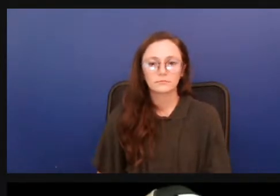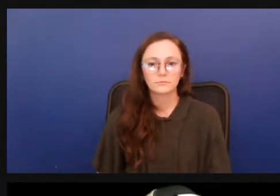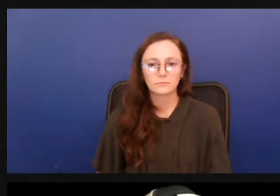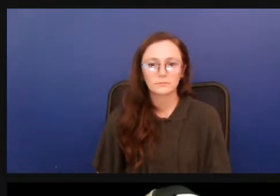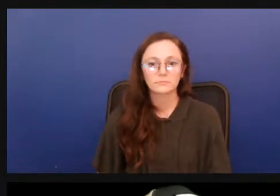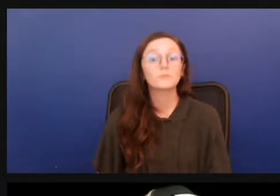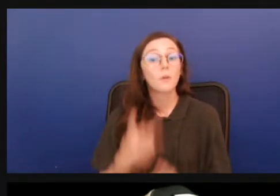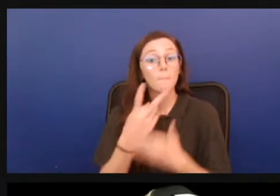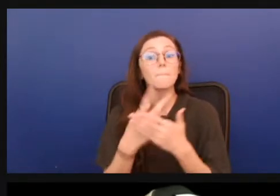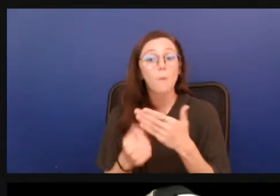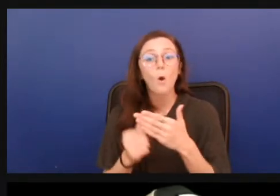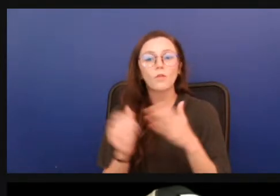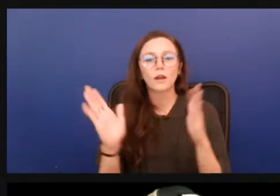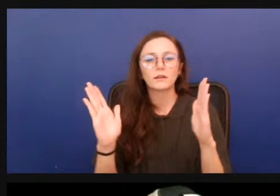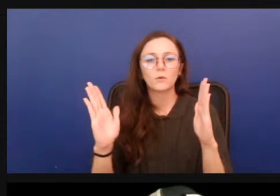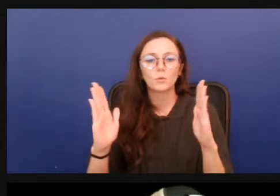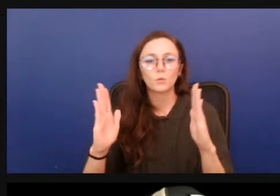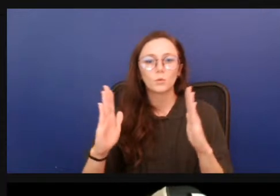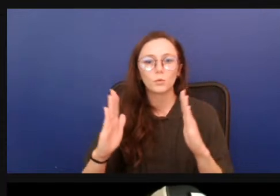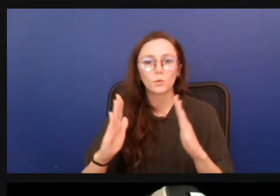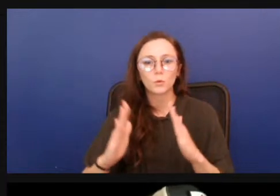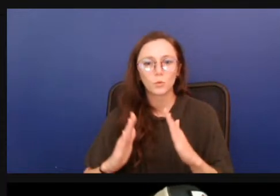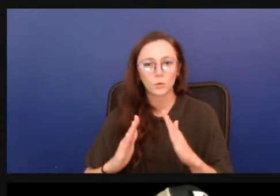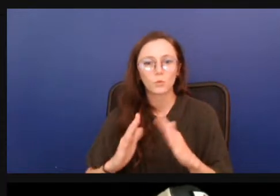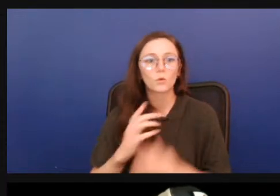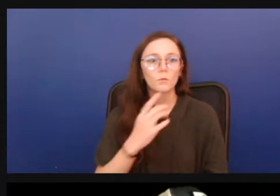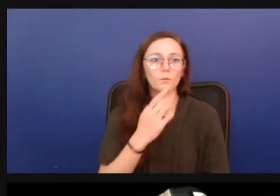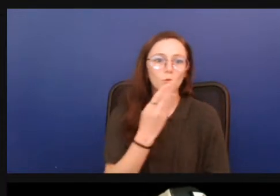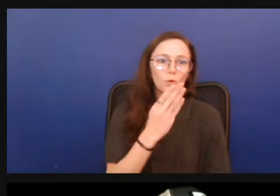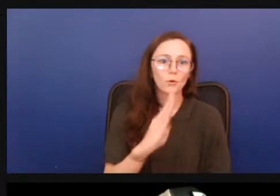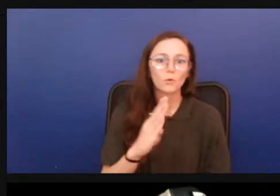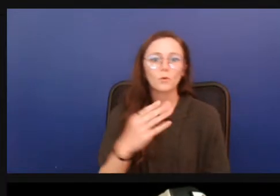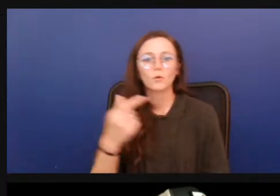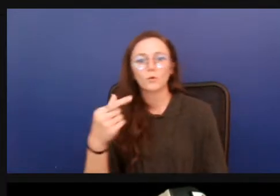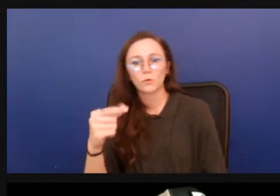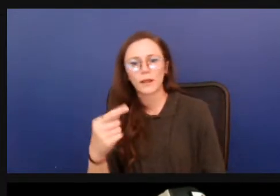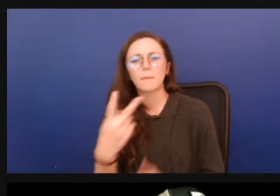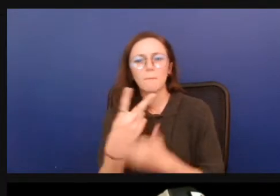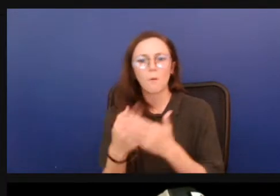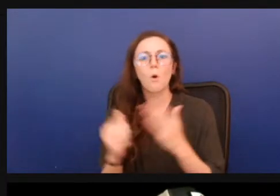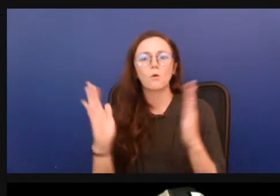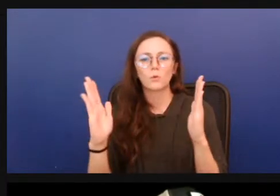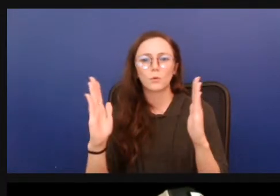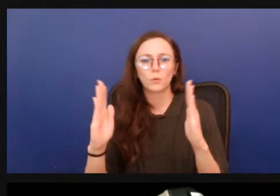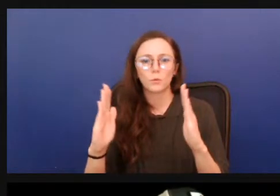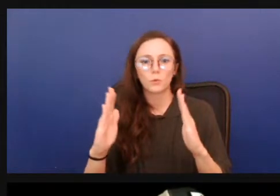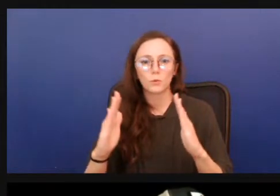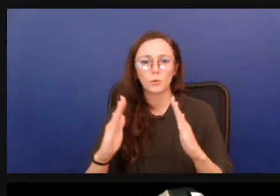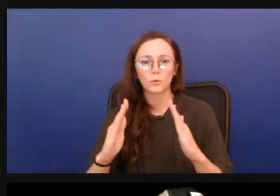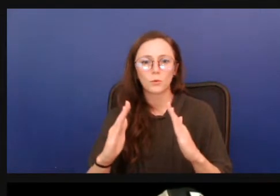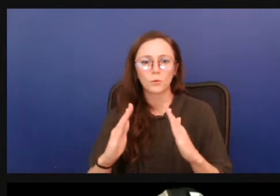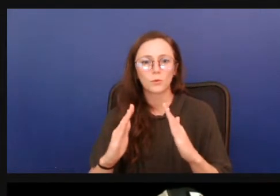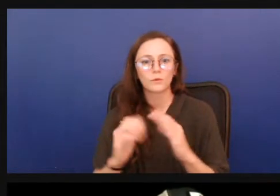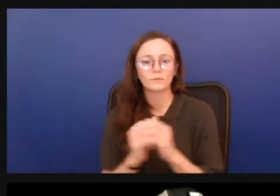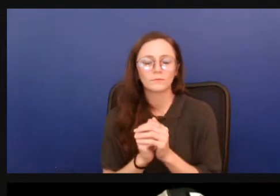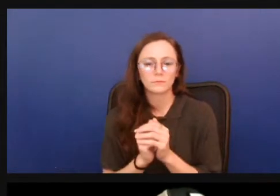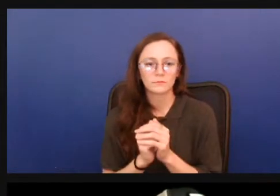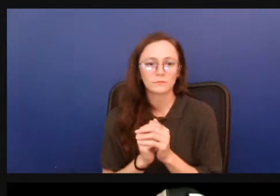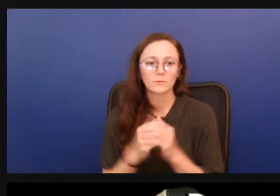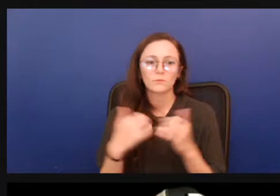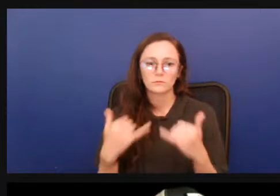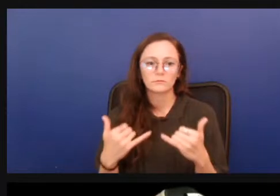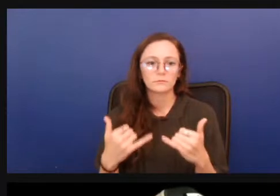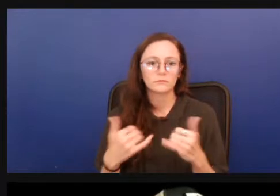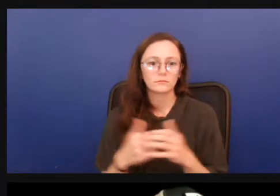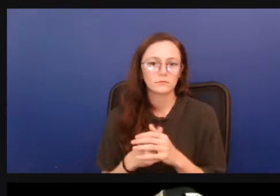down and slightly down there. So they're both deflating at present. And maybe magma is still feeding further southwest where